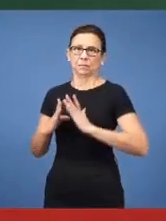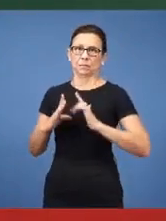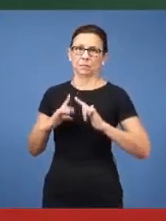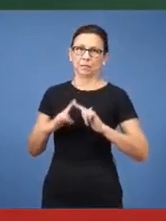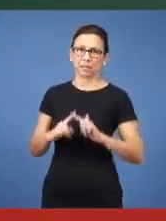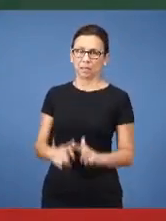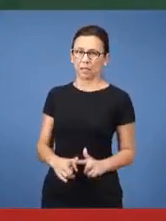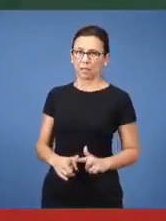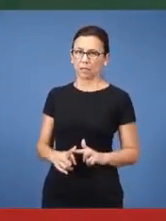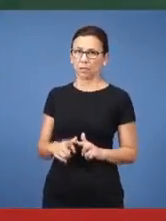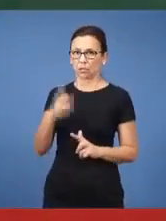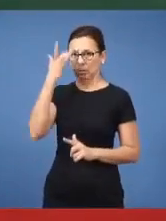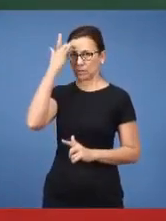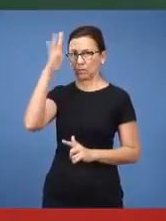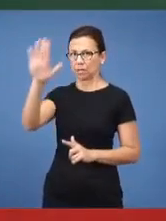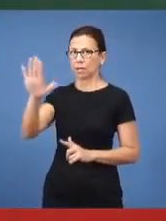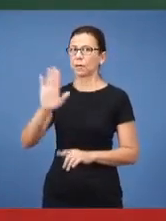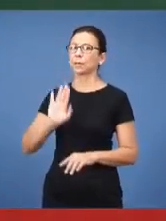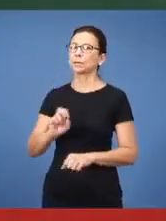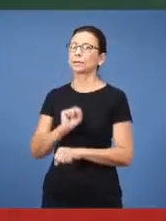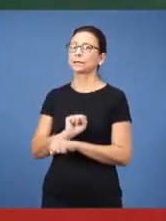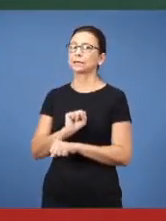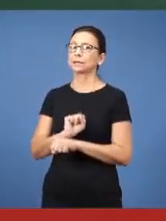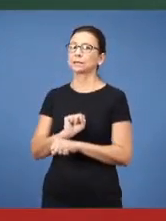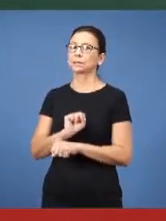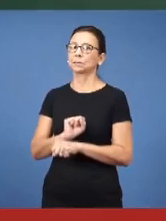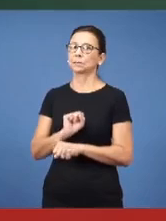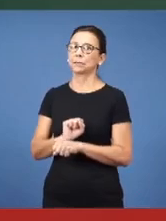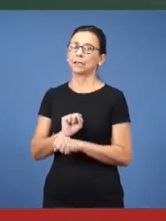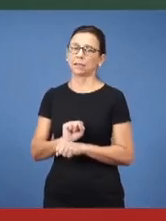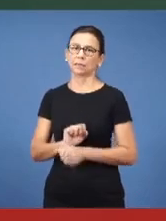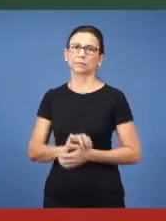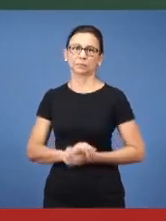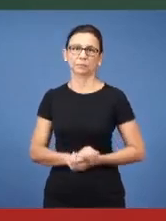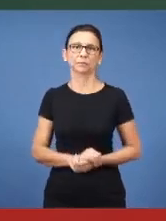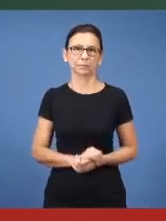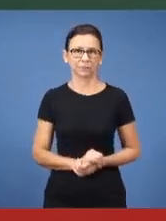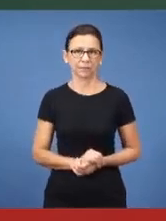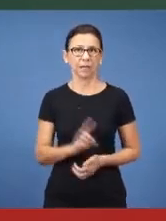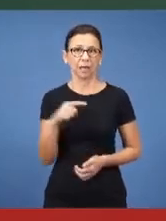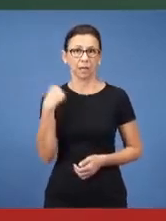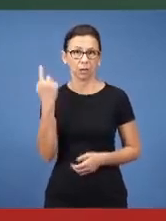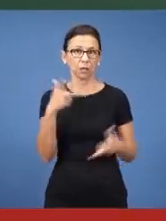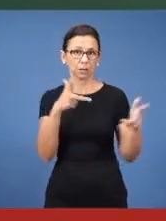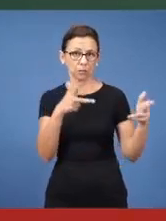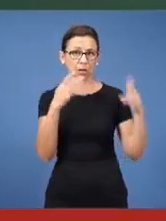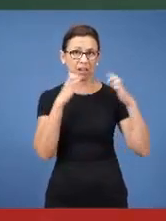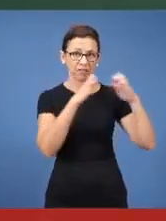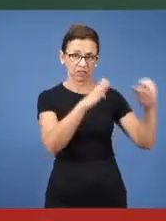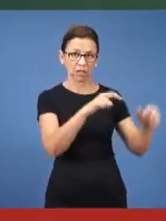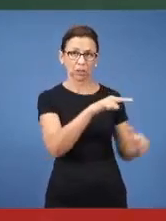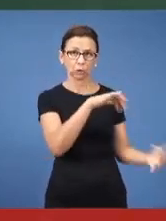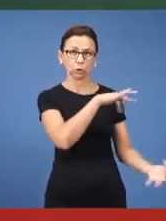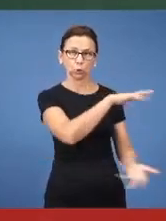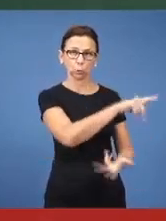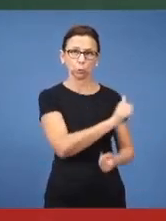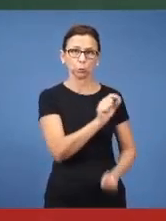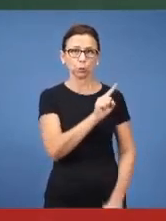expecting it. And the Church Maranatha is not expecting it, right? We're just like the project is out there, right? Of course